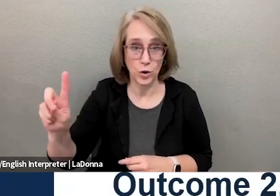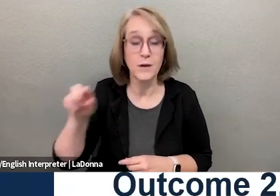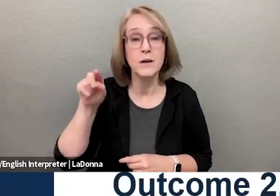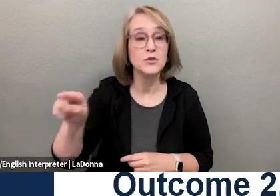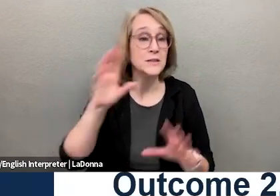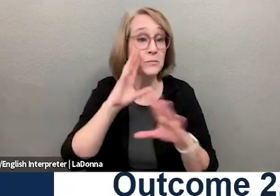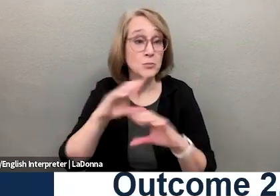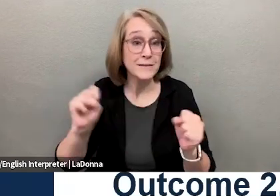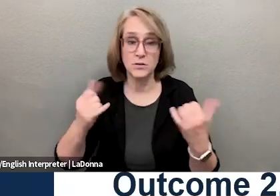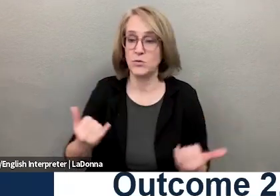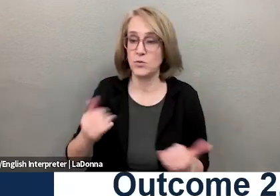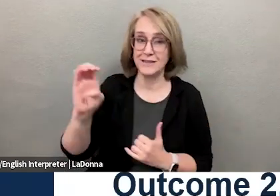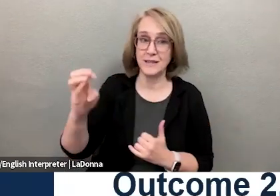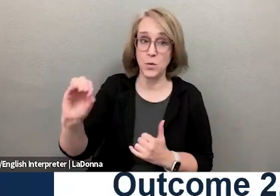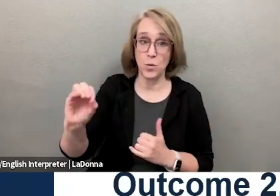Aging.